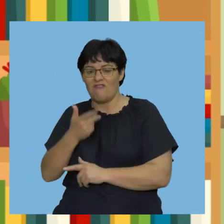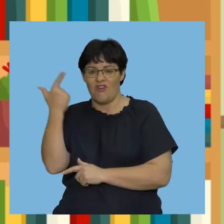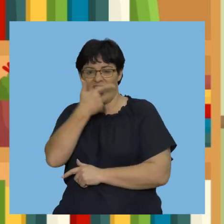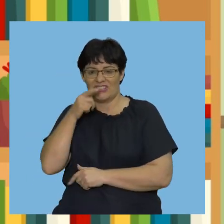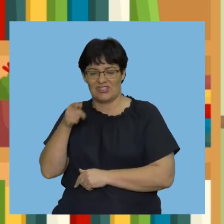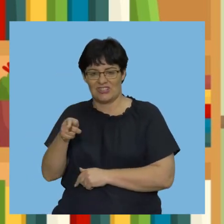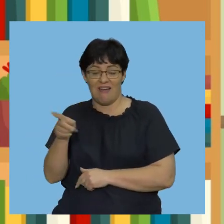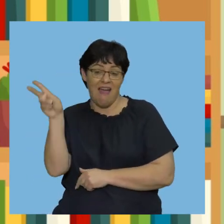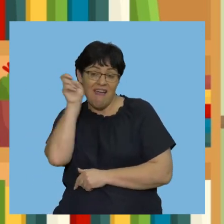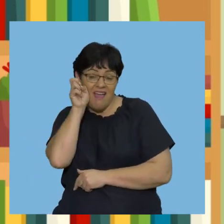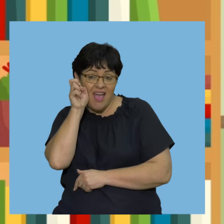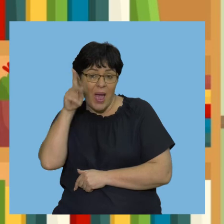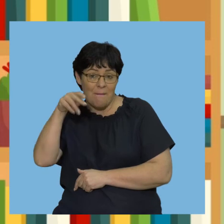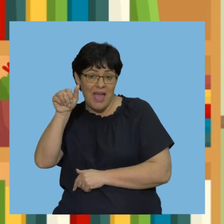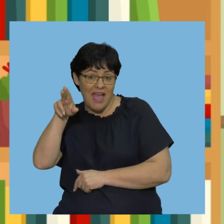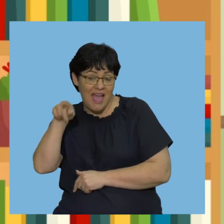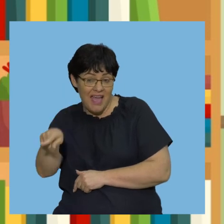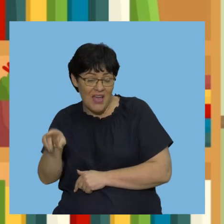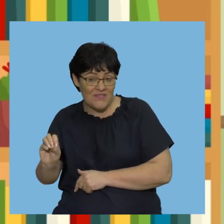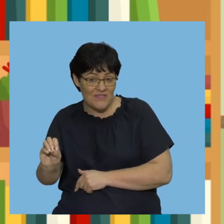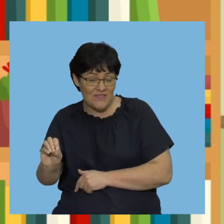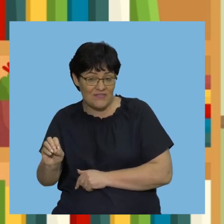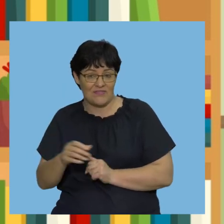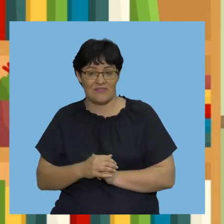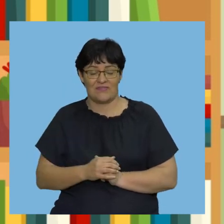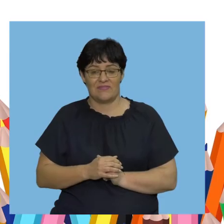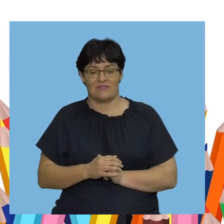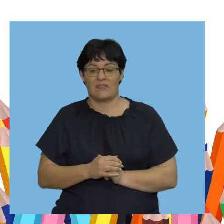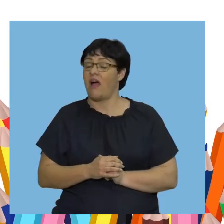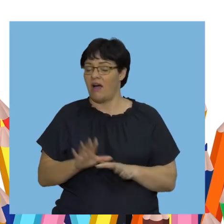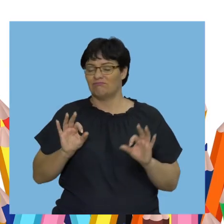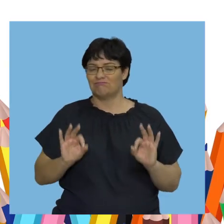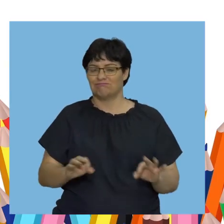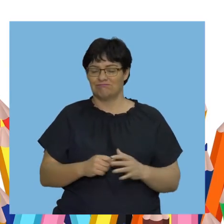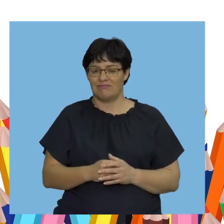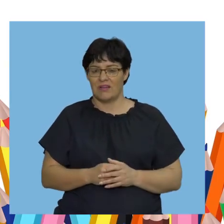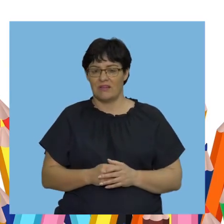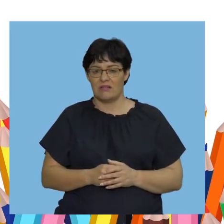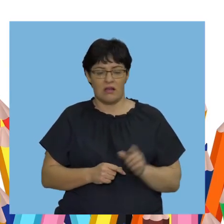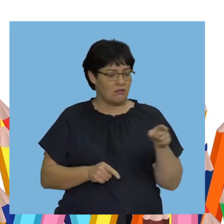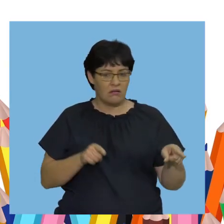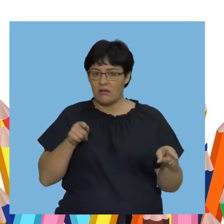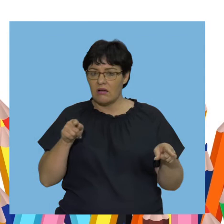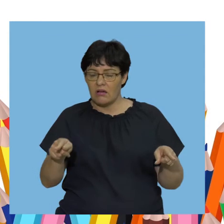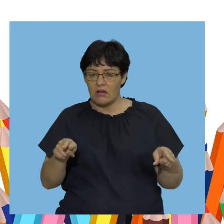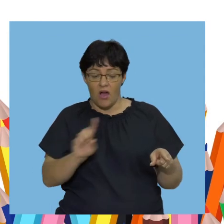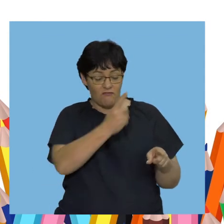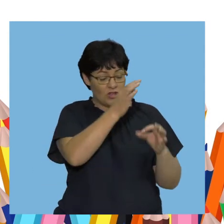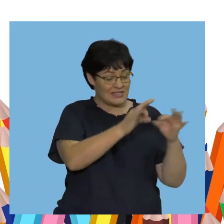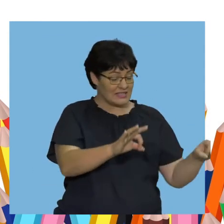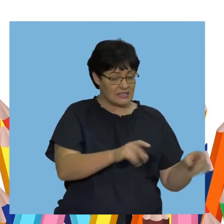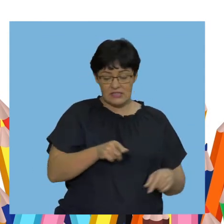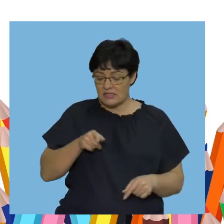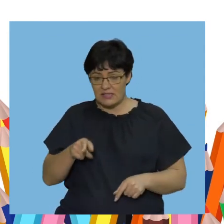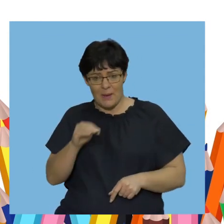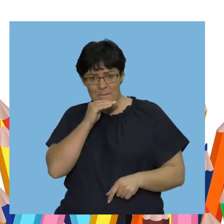hear the word pear in that sentence? Great! Does the word pear in the first sentence mean